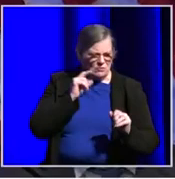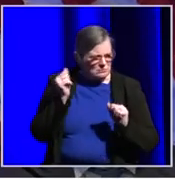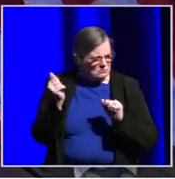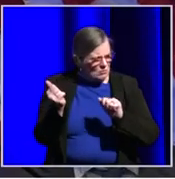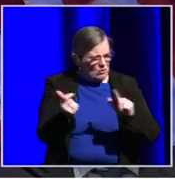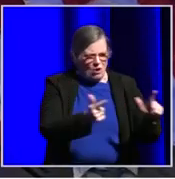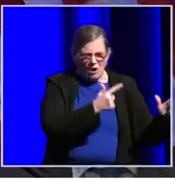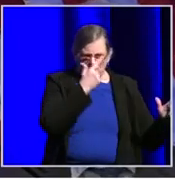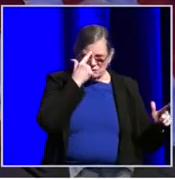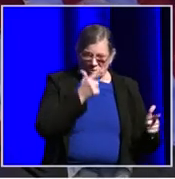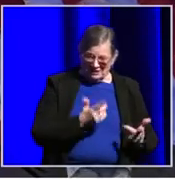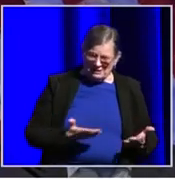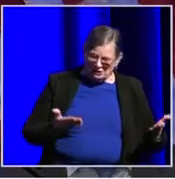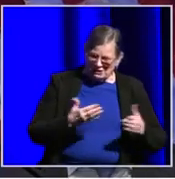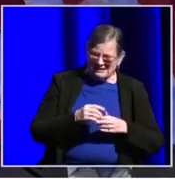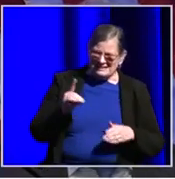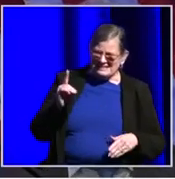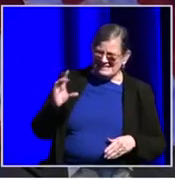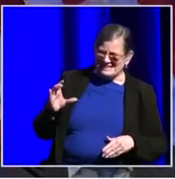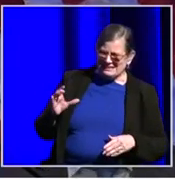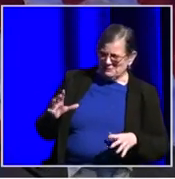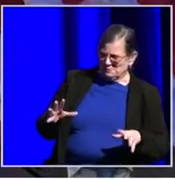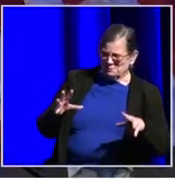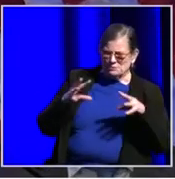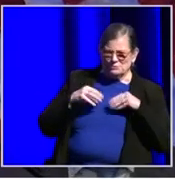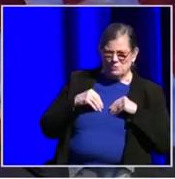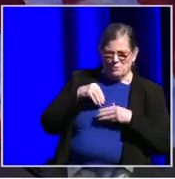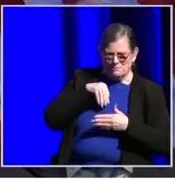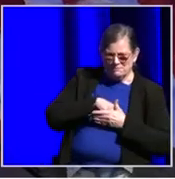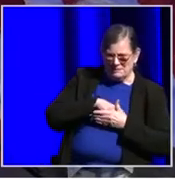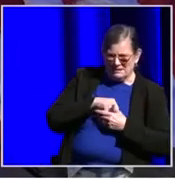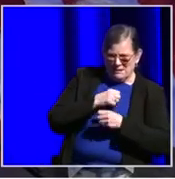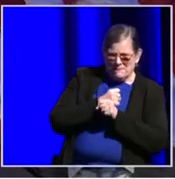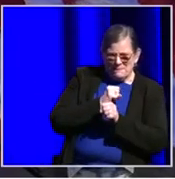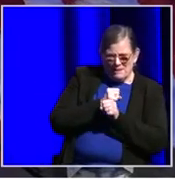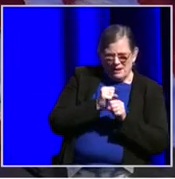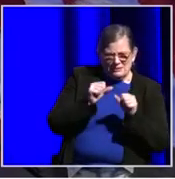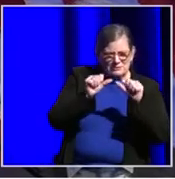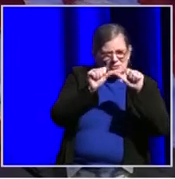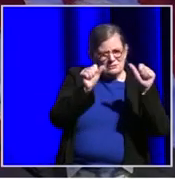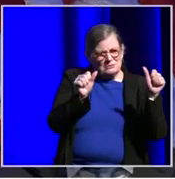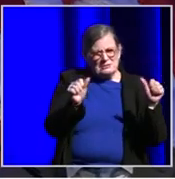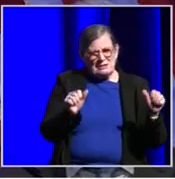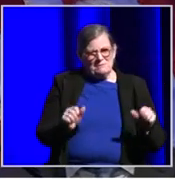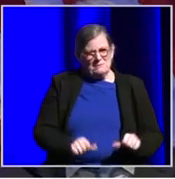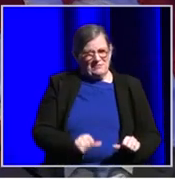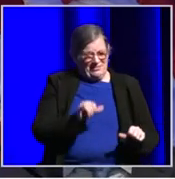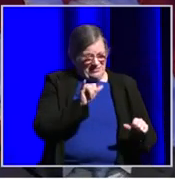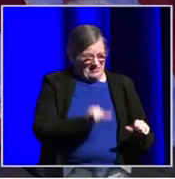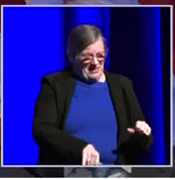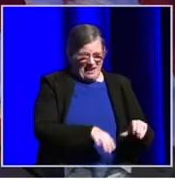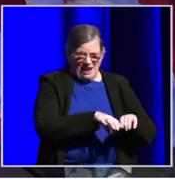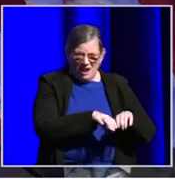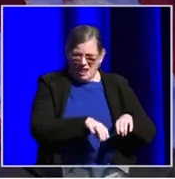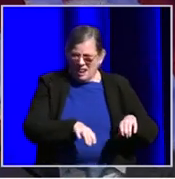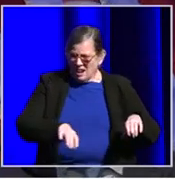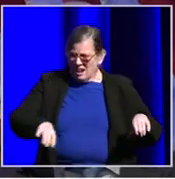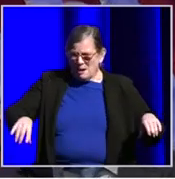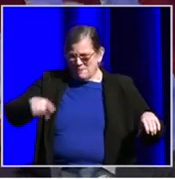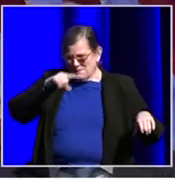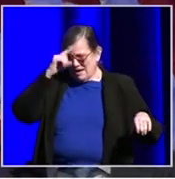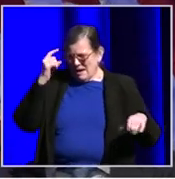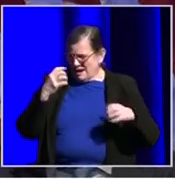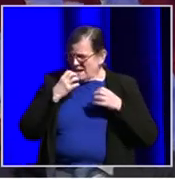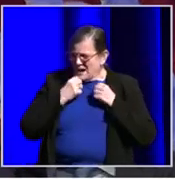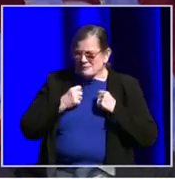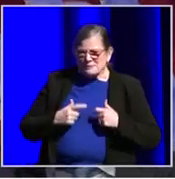that movement, we made a mural, and we've turned it into a monument. We stood shoulder to